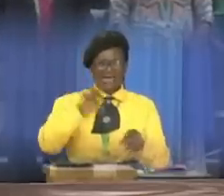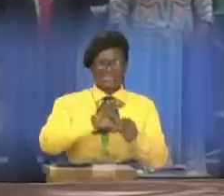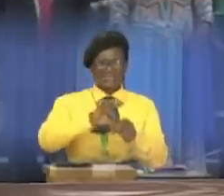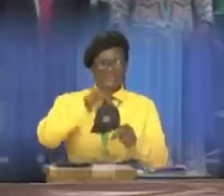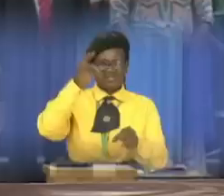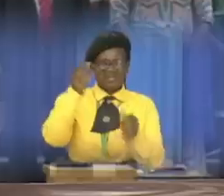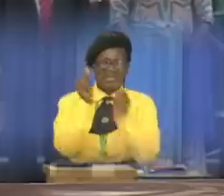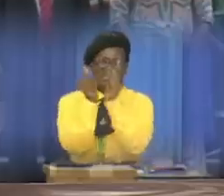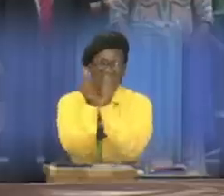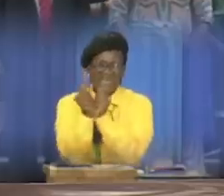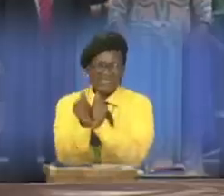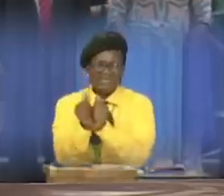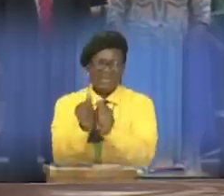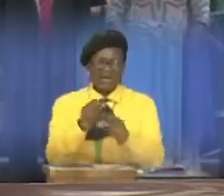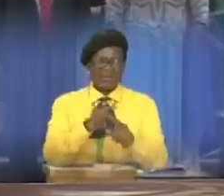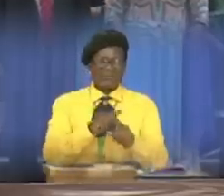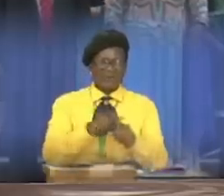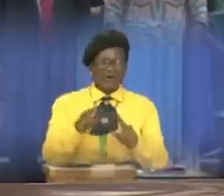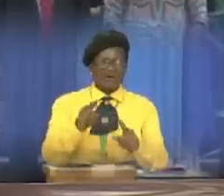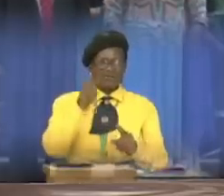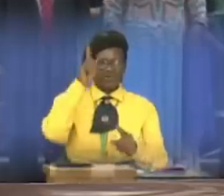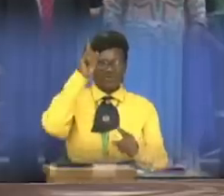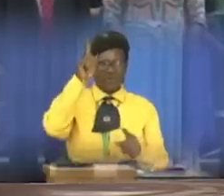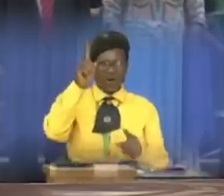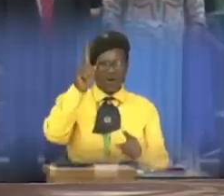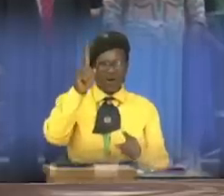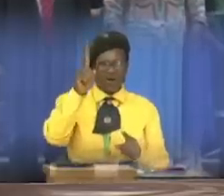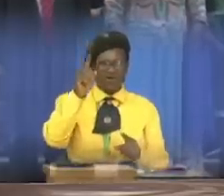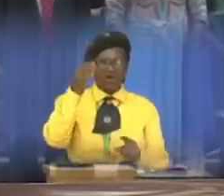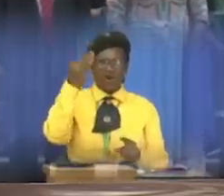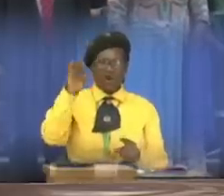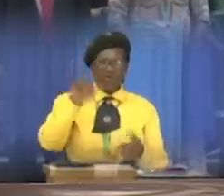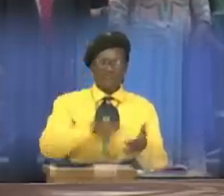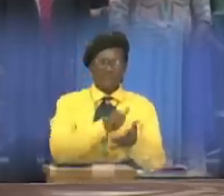If you are one of those who are spiritually well,